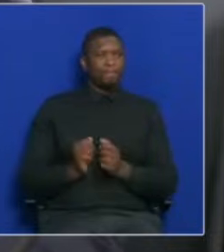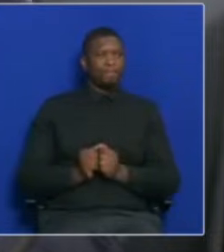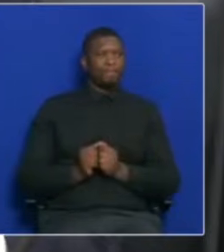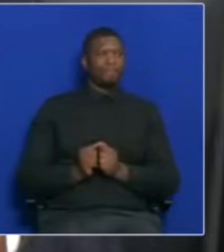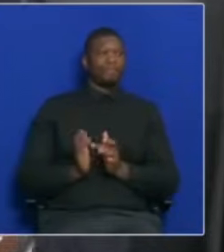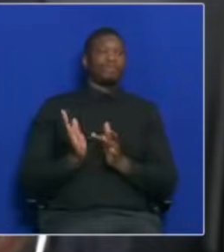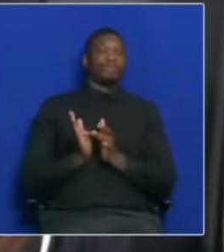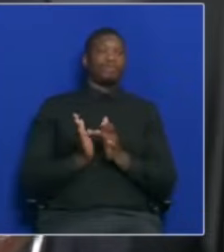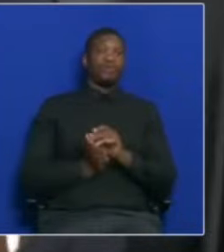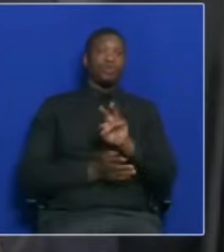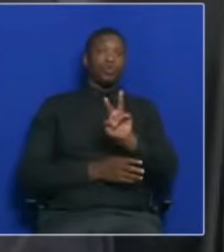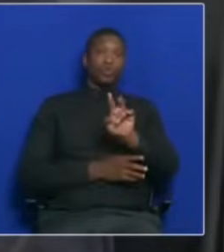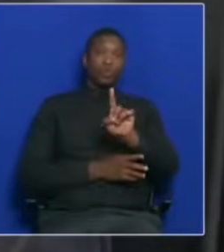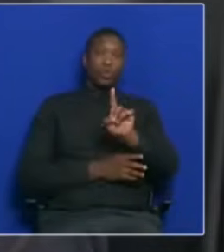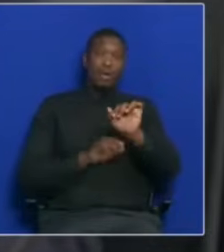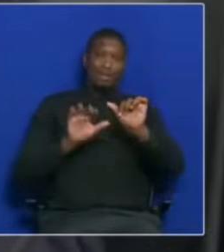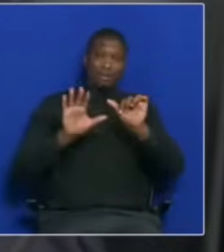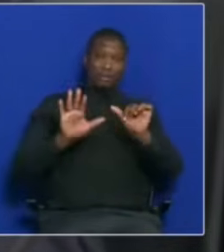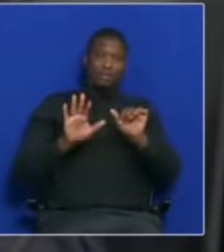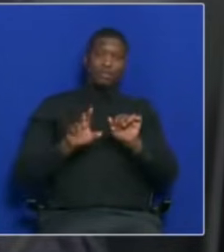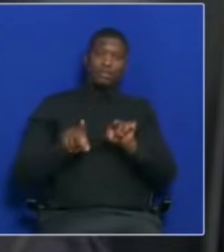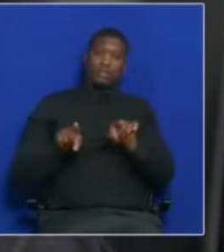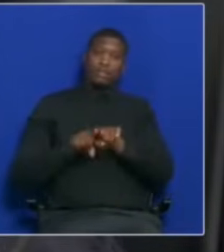216 in the same file 10.